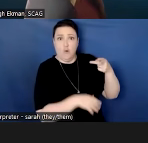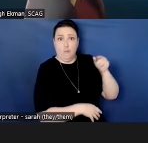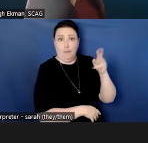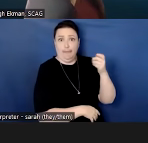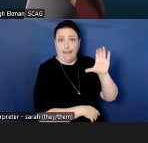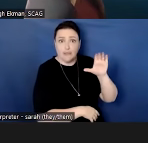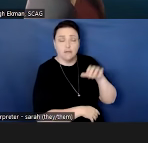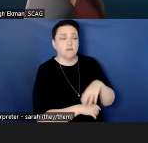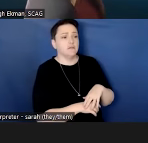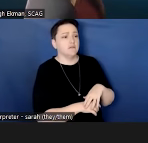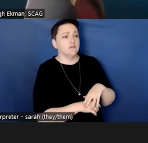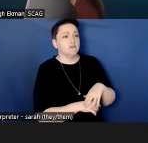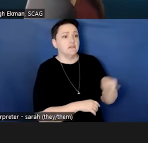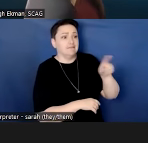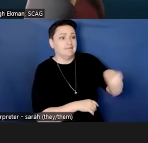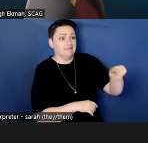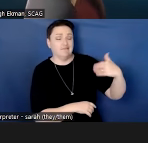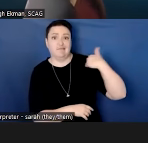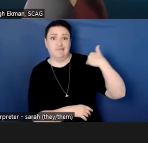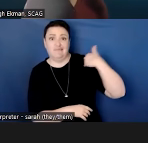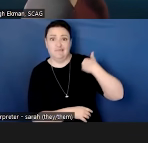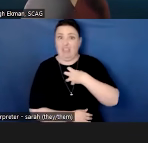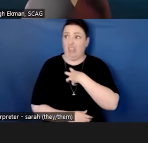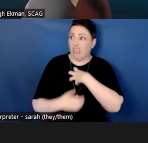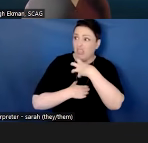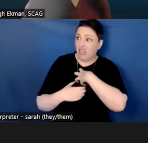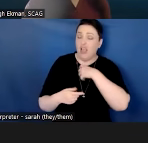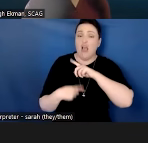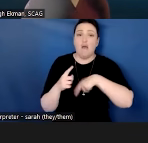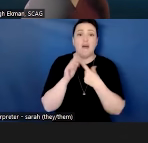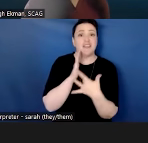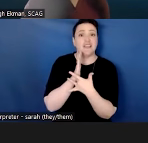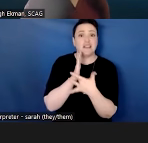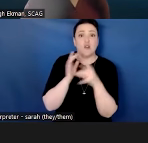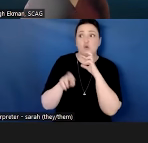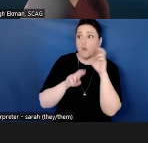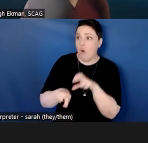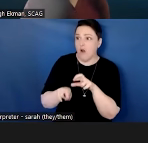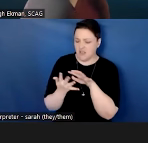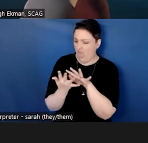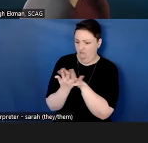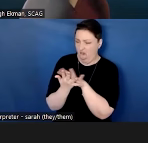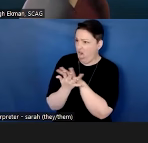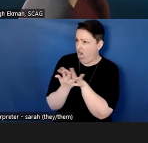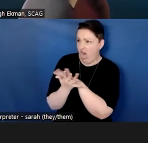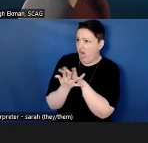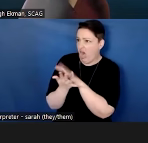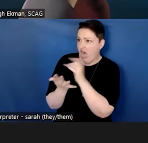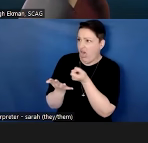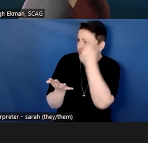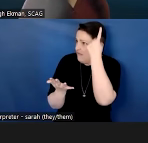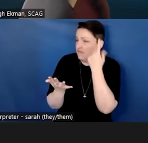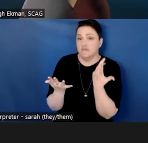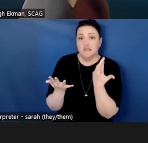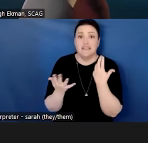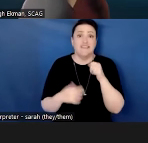get is the obscurity of the technical reports. They simply are really not written for public